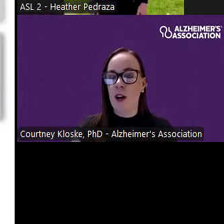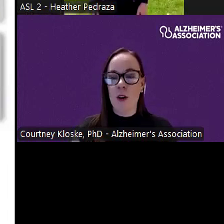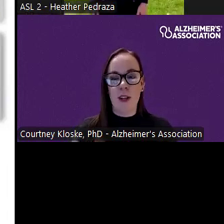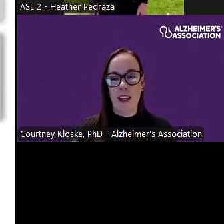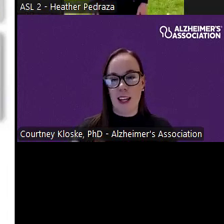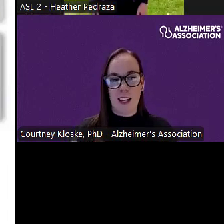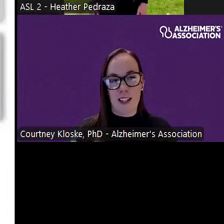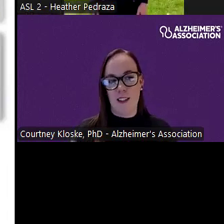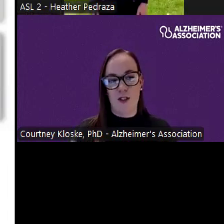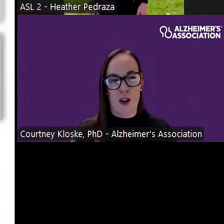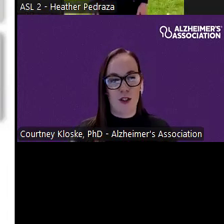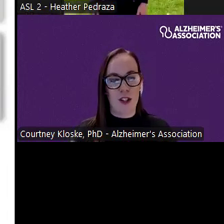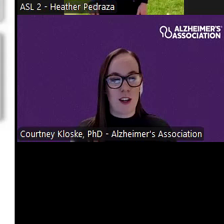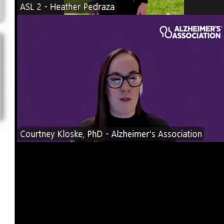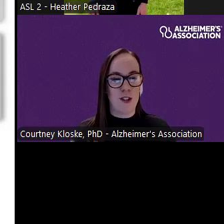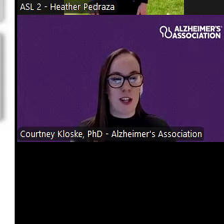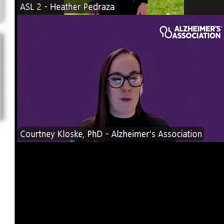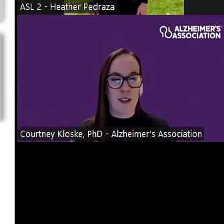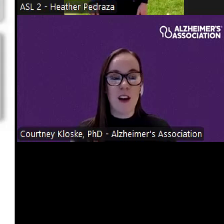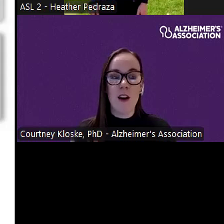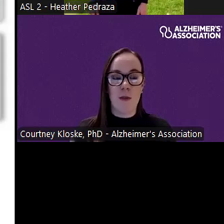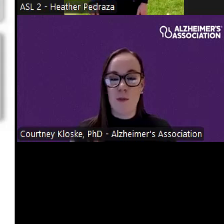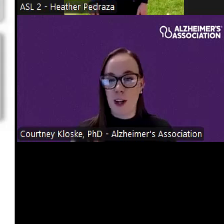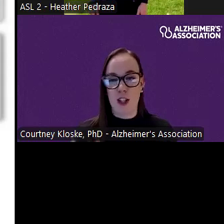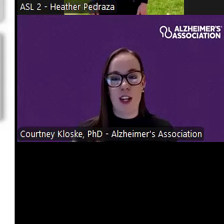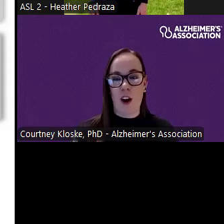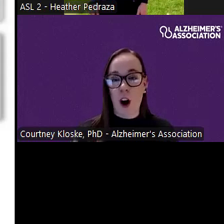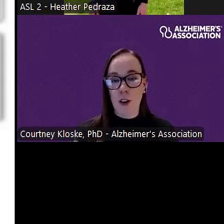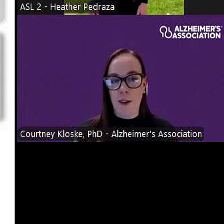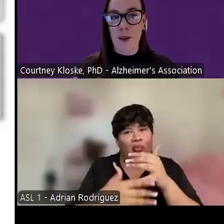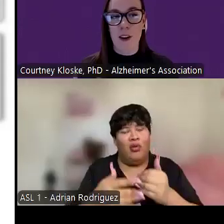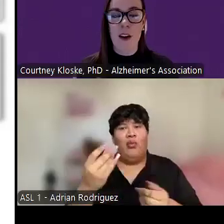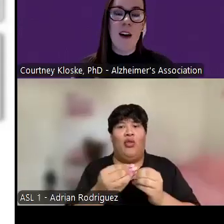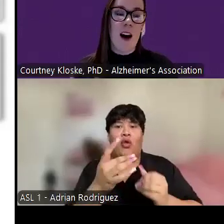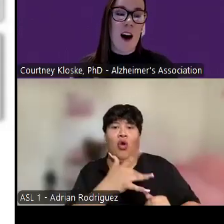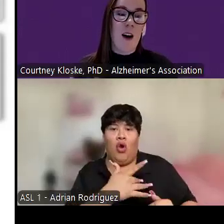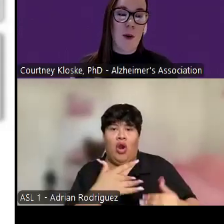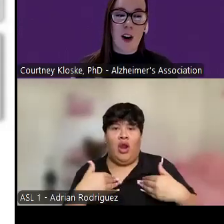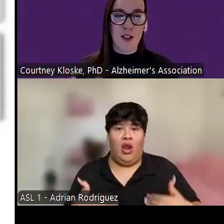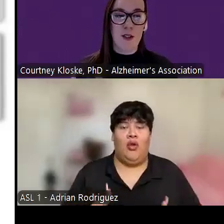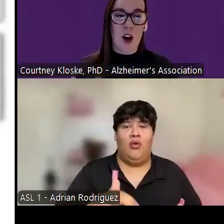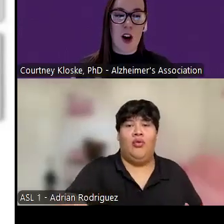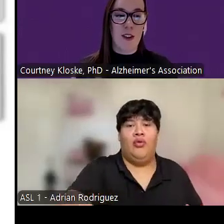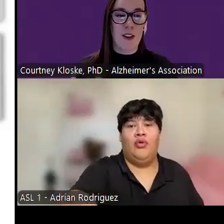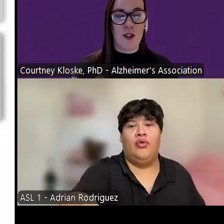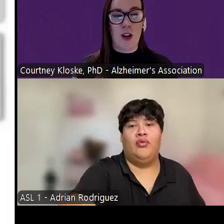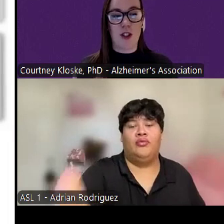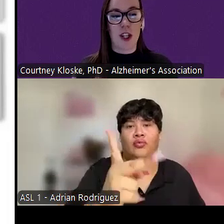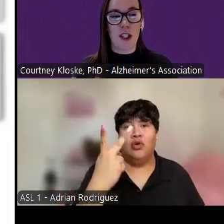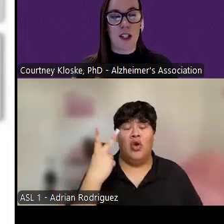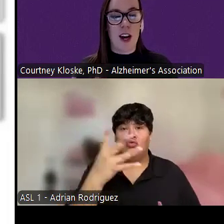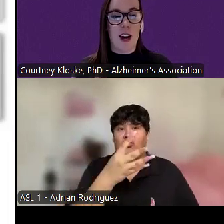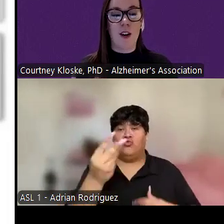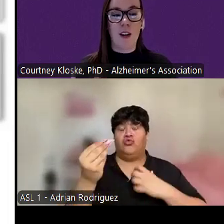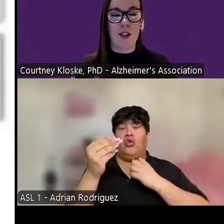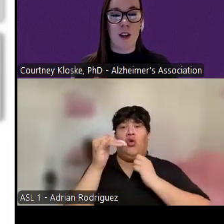So really connecting the structured intervention with blood pressure and heart health. We also saw that the